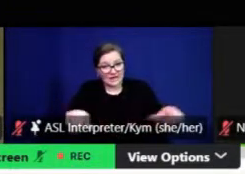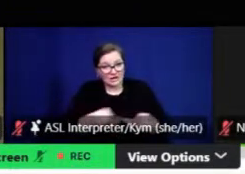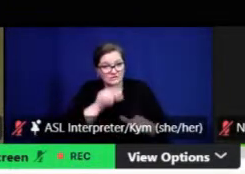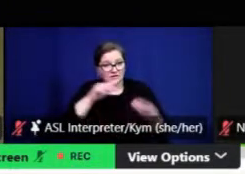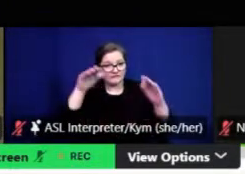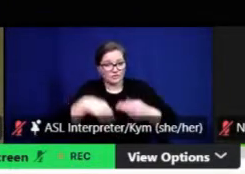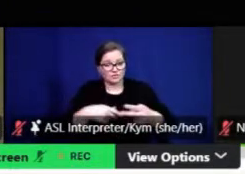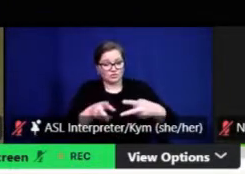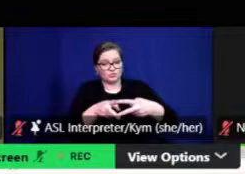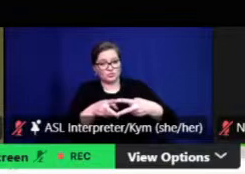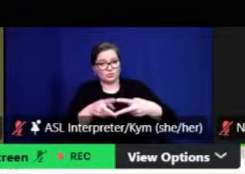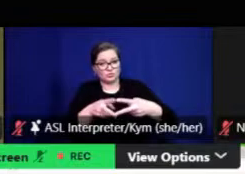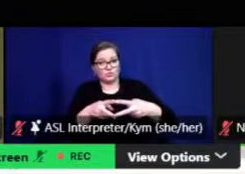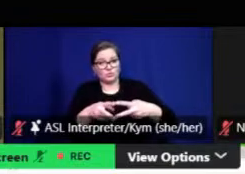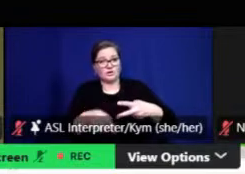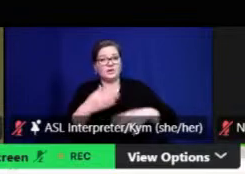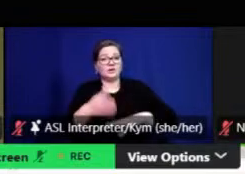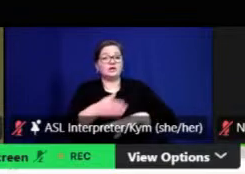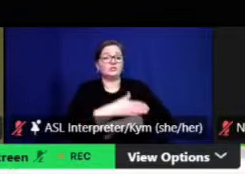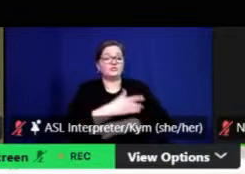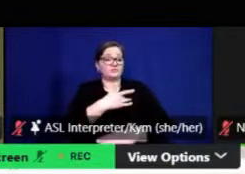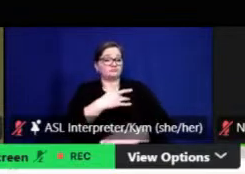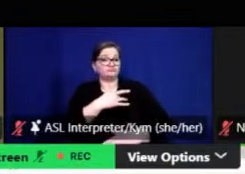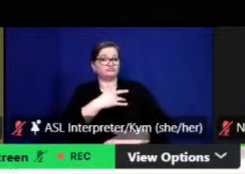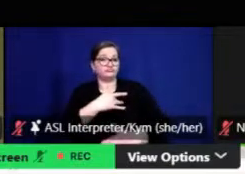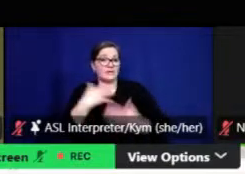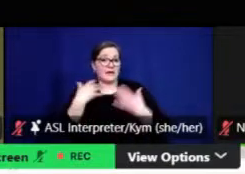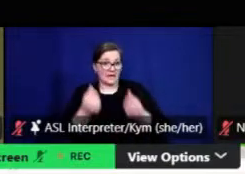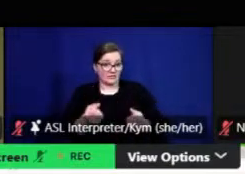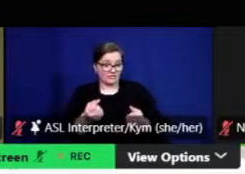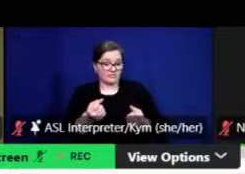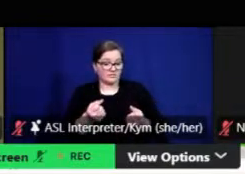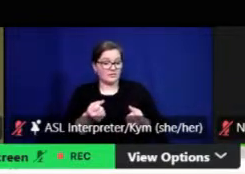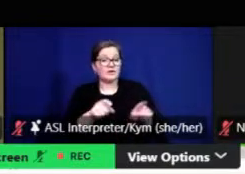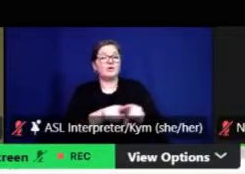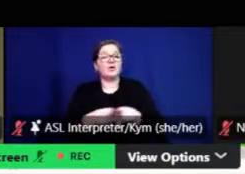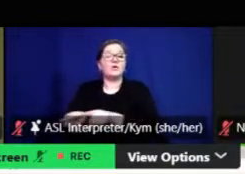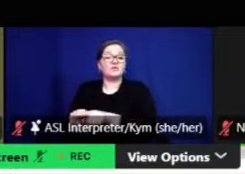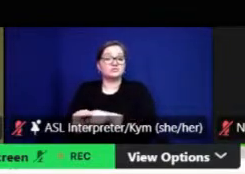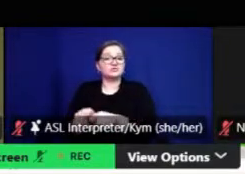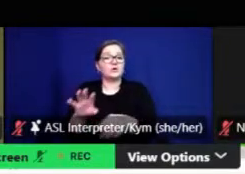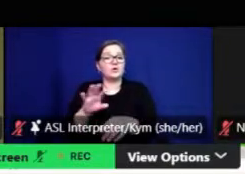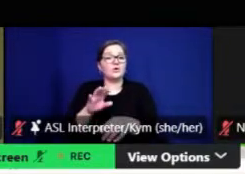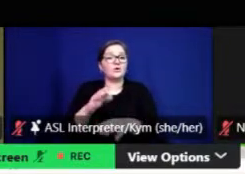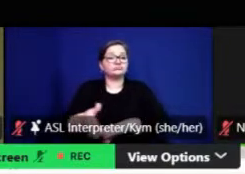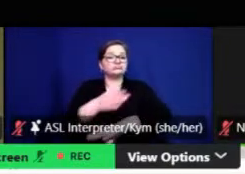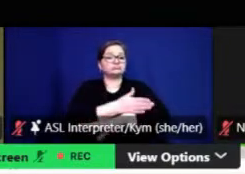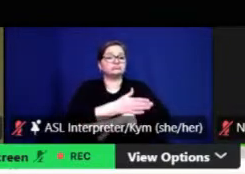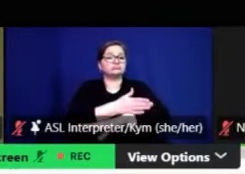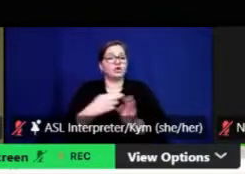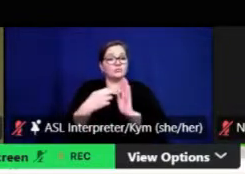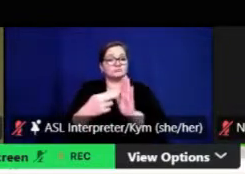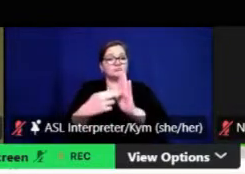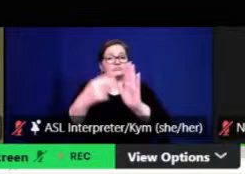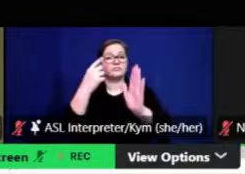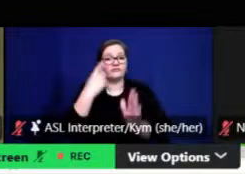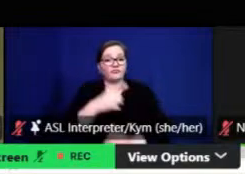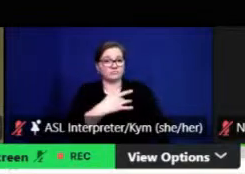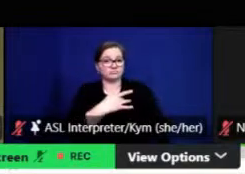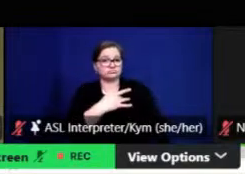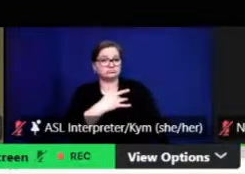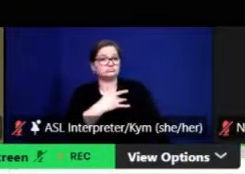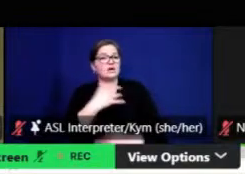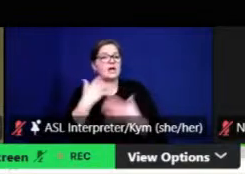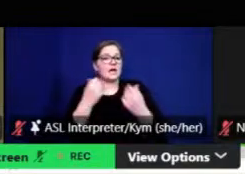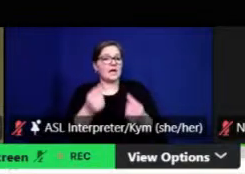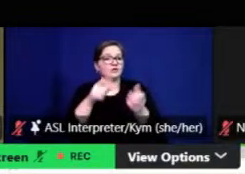things, improving cardiovascular health and also improving representation in cardiovascular health research and research more